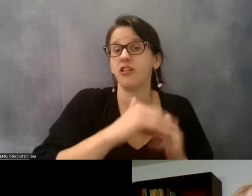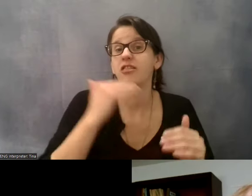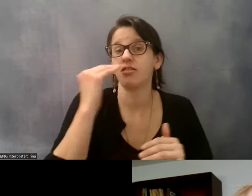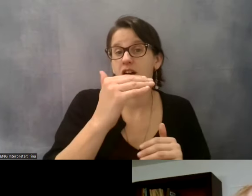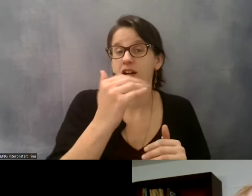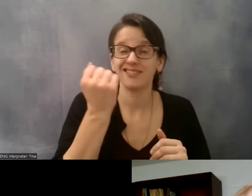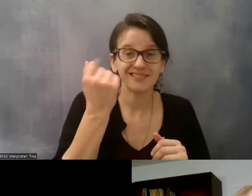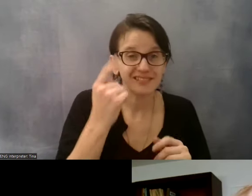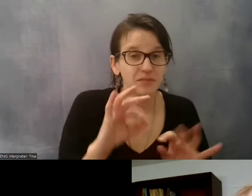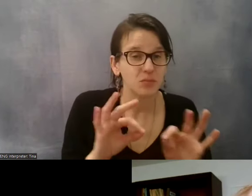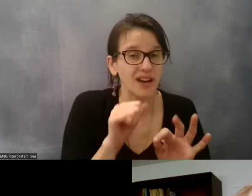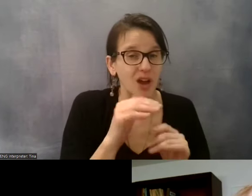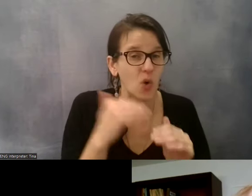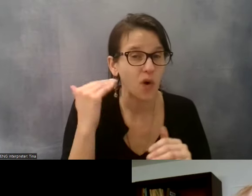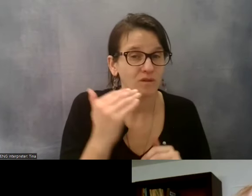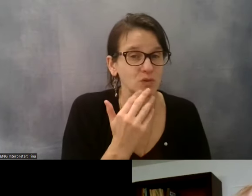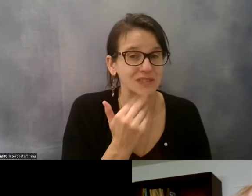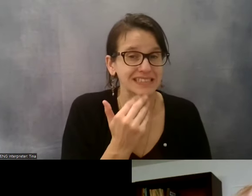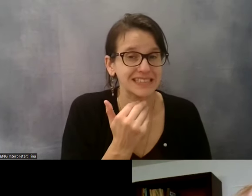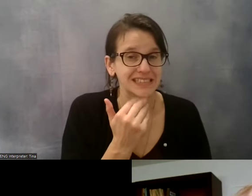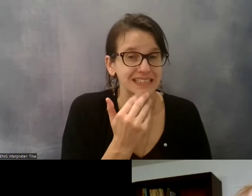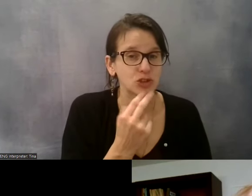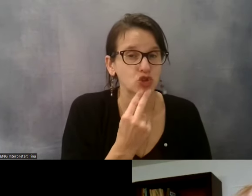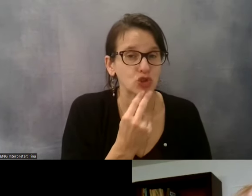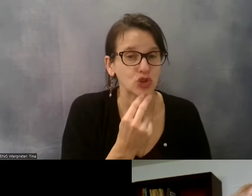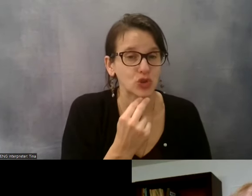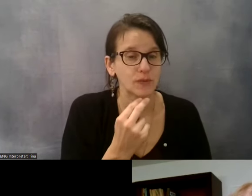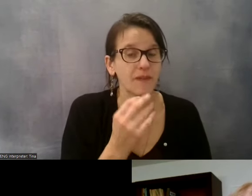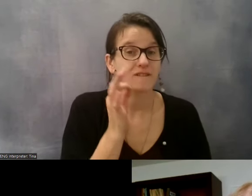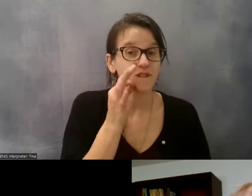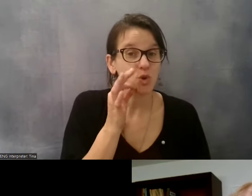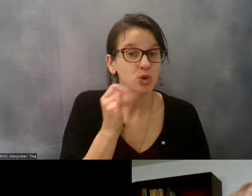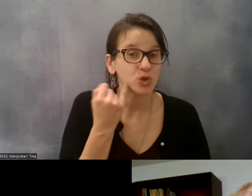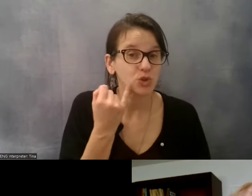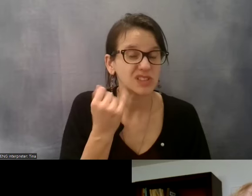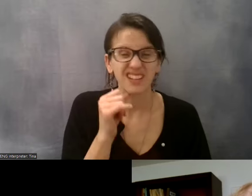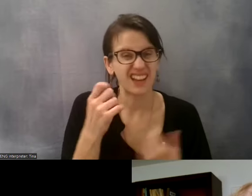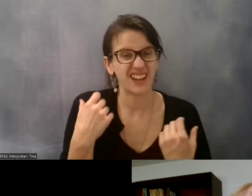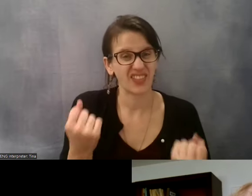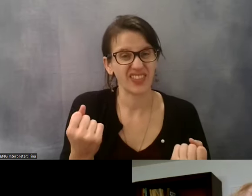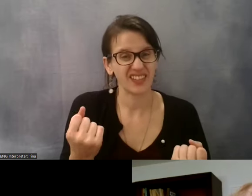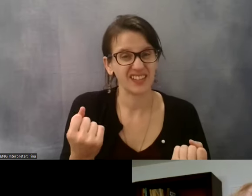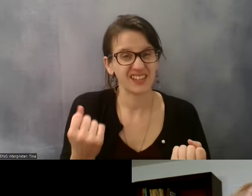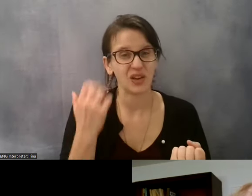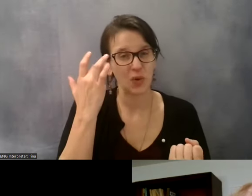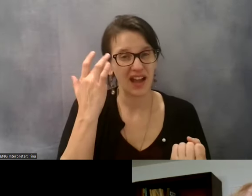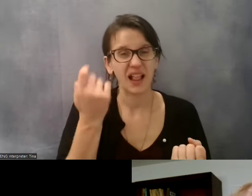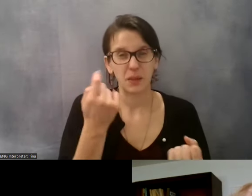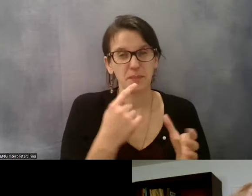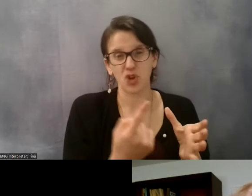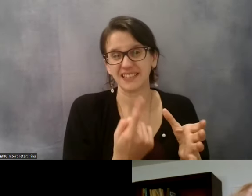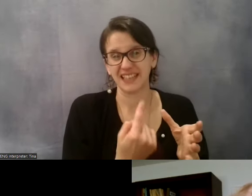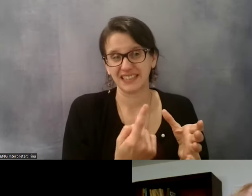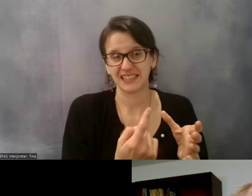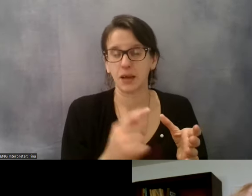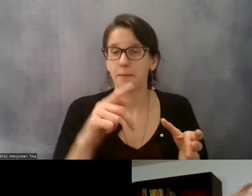too sweet, because you can, you know, fruit juice is actually not super healthy because it's a somewhat processed food. When you take out